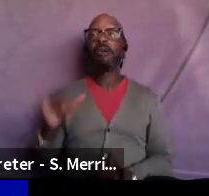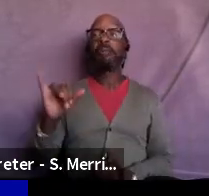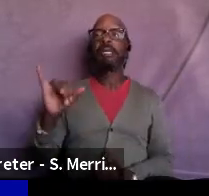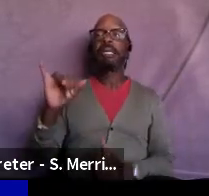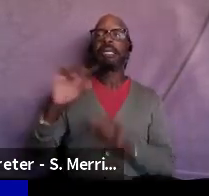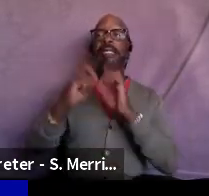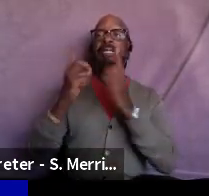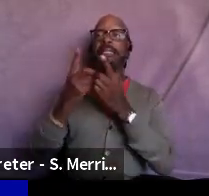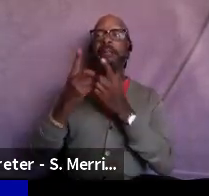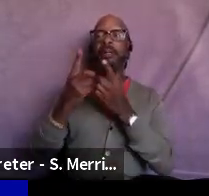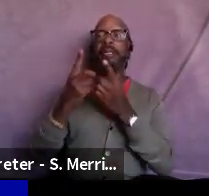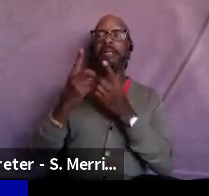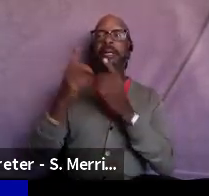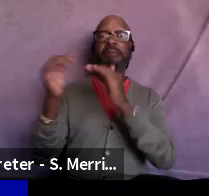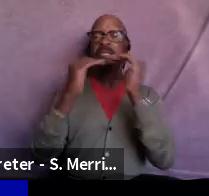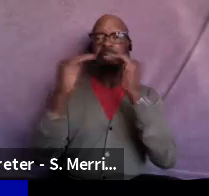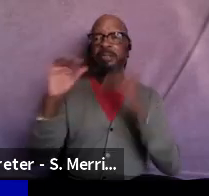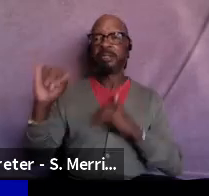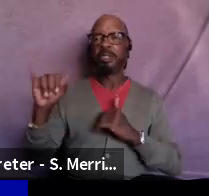Rights Division.